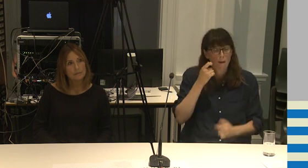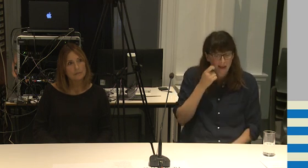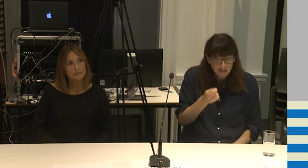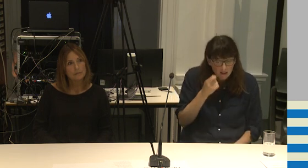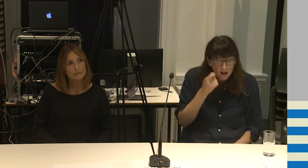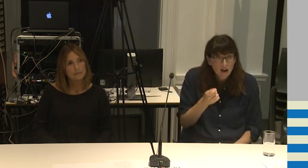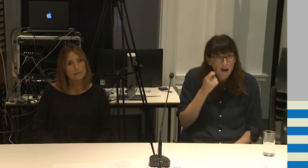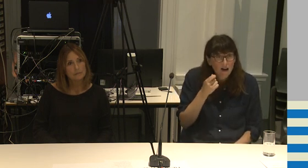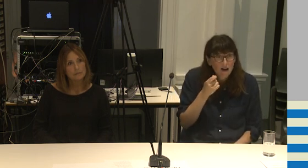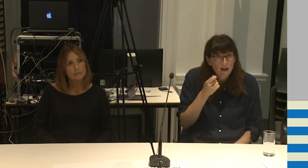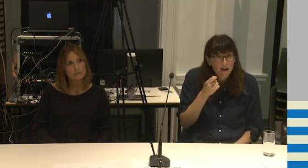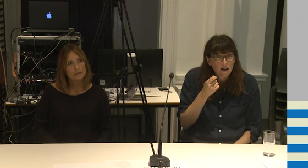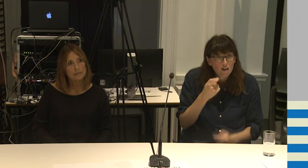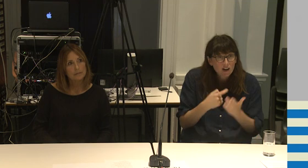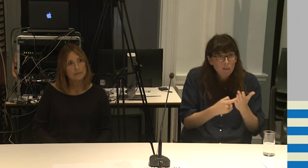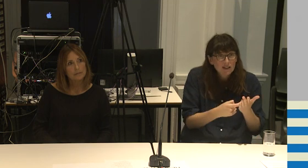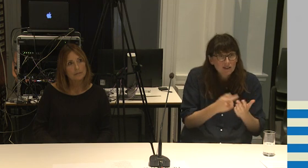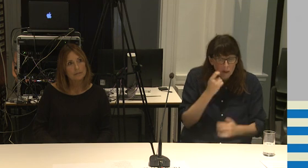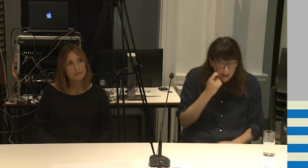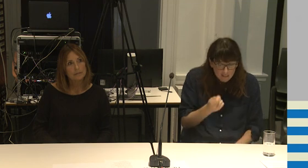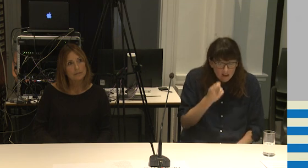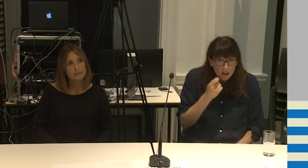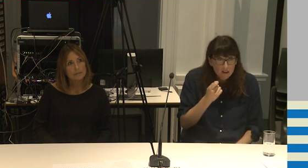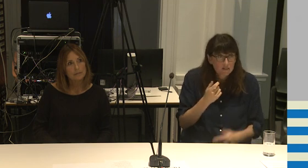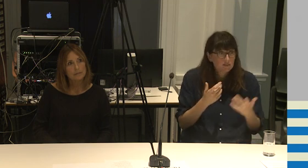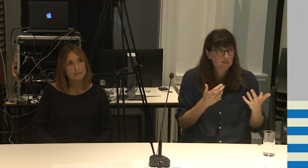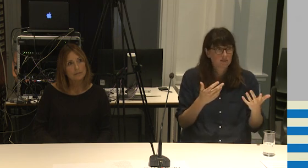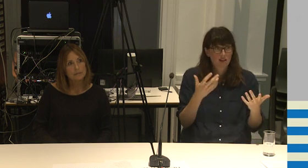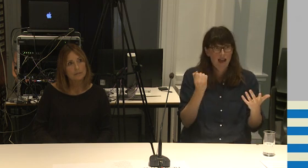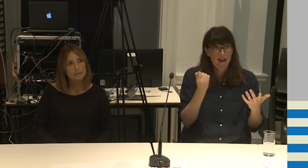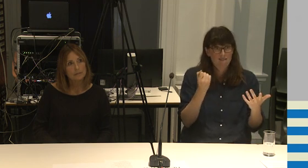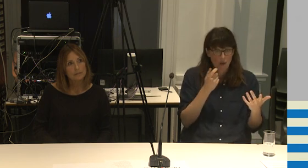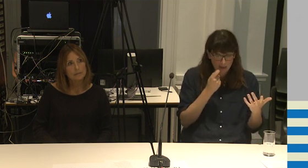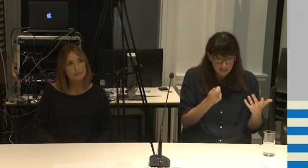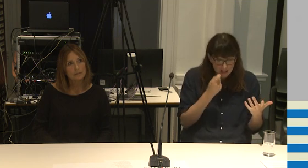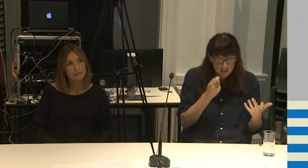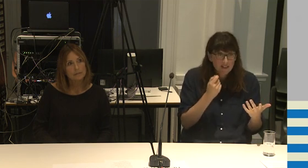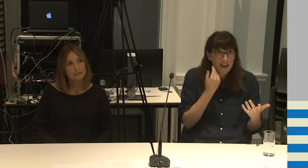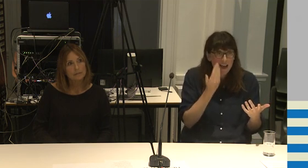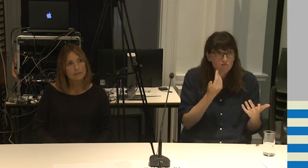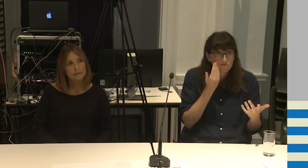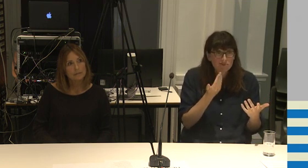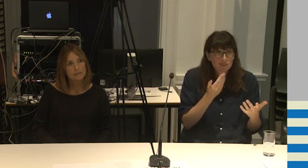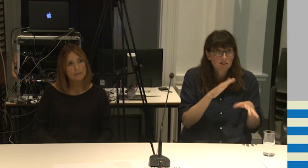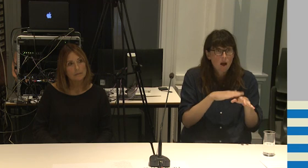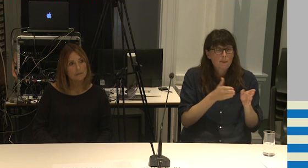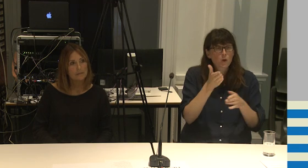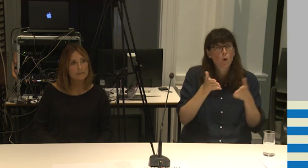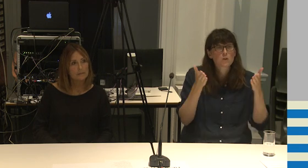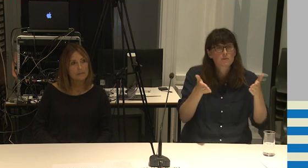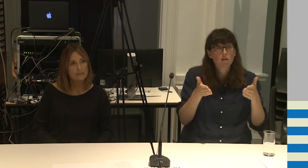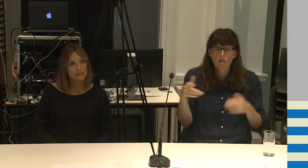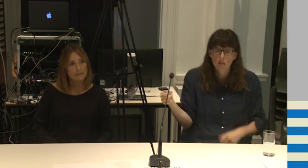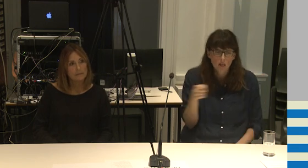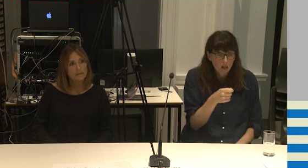glass, which I have a lot of magnifying glasses. I get given one every time I go to the hospital. They're